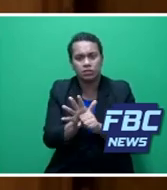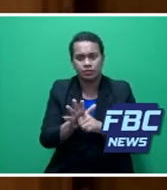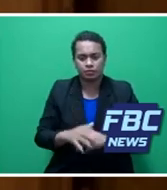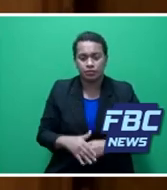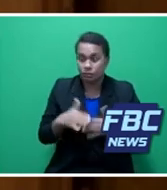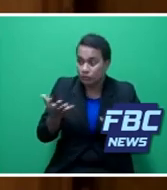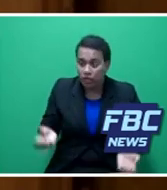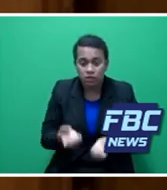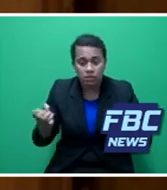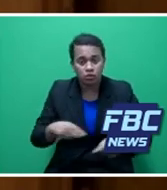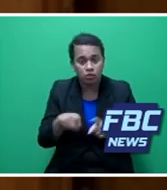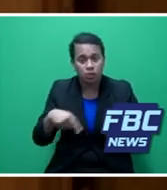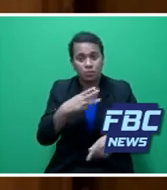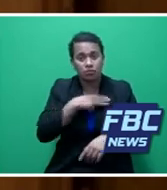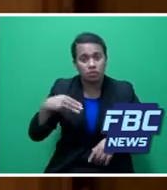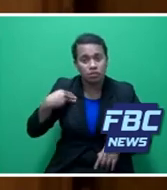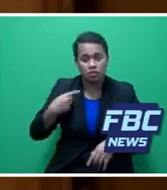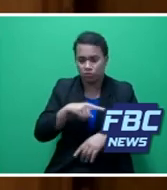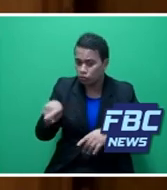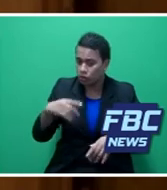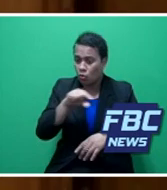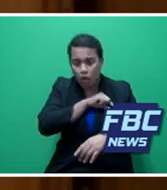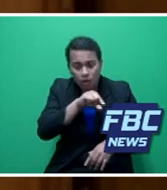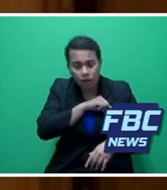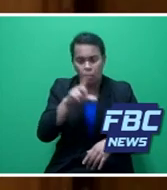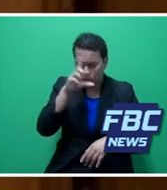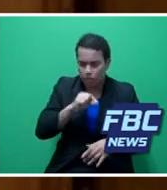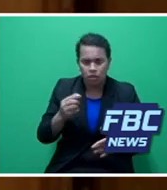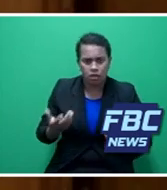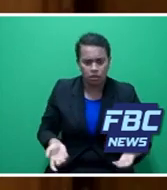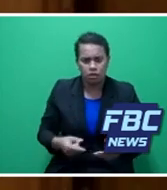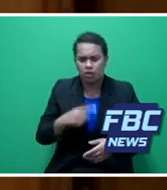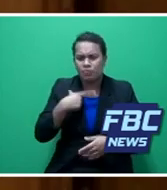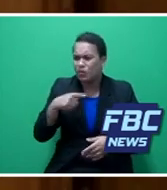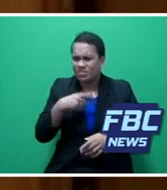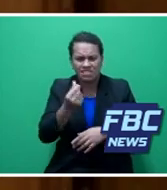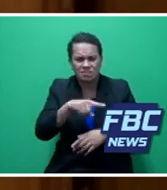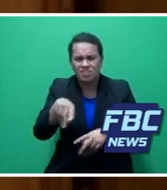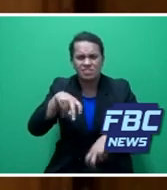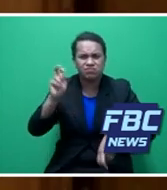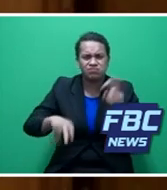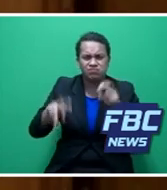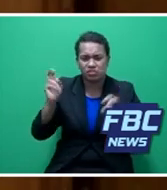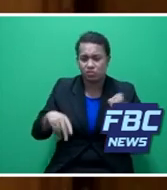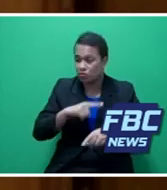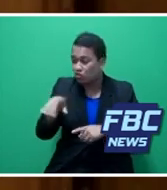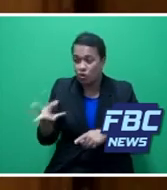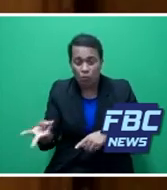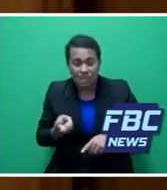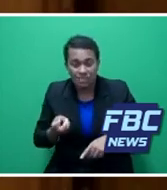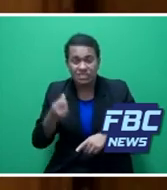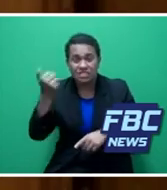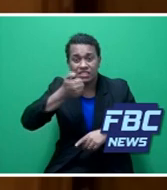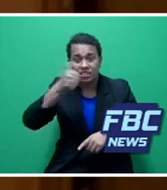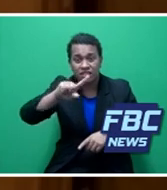and students who are now qualifying for this initiative, that is the combined household income of less than 16,000, to fill in the transport assistance form